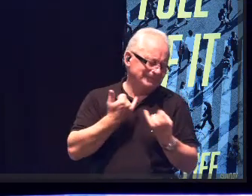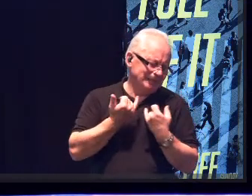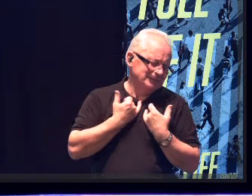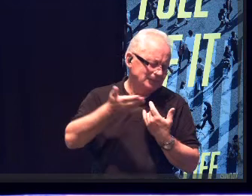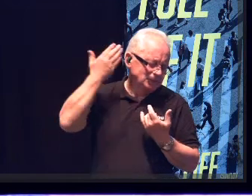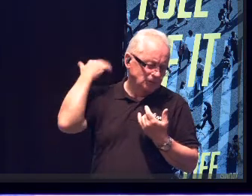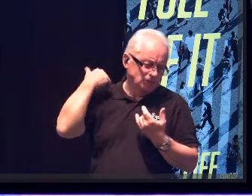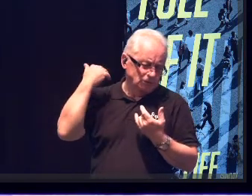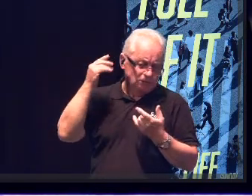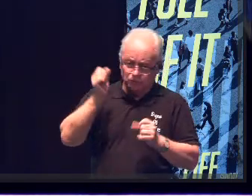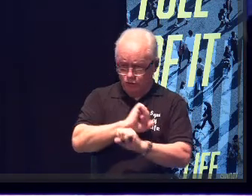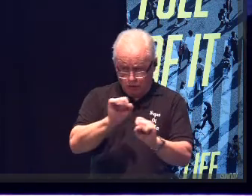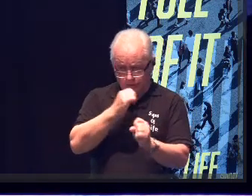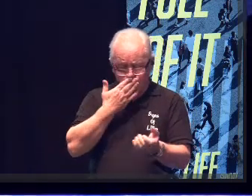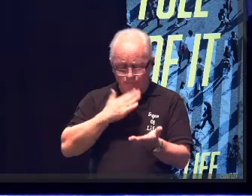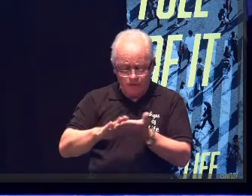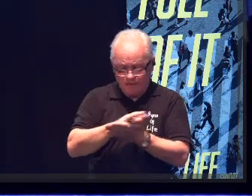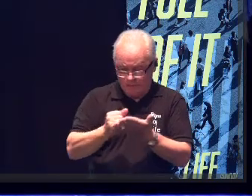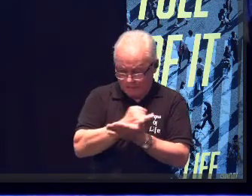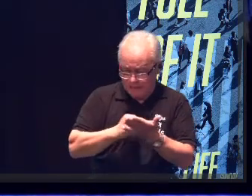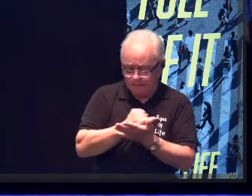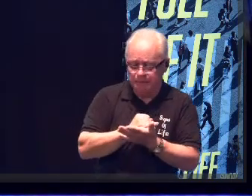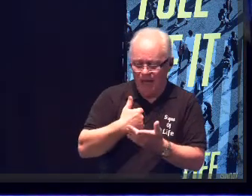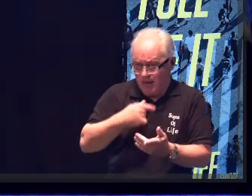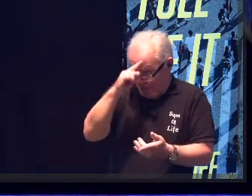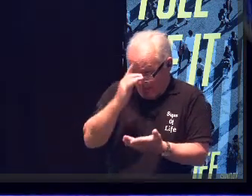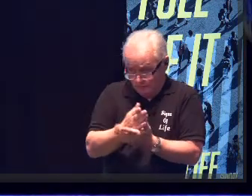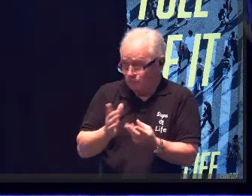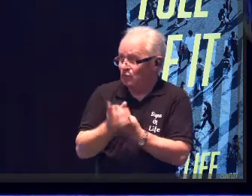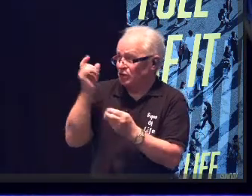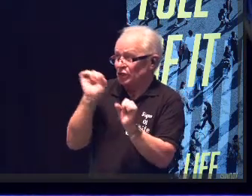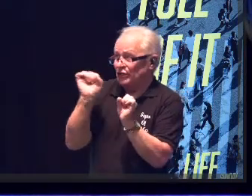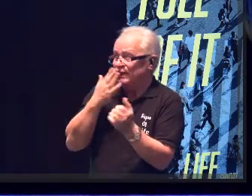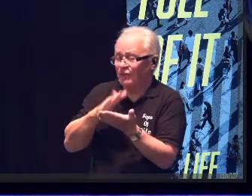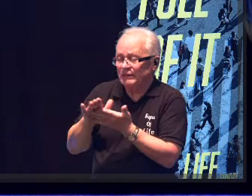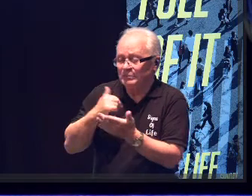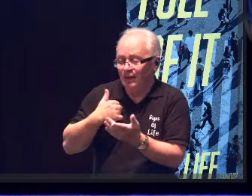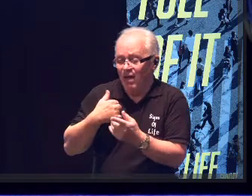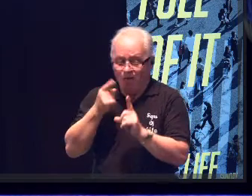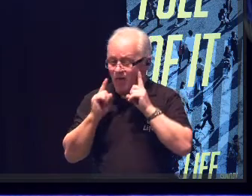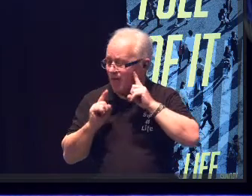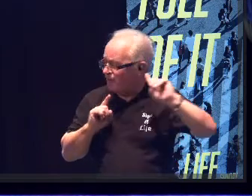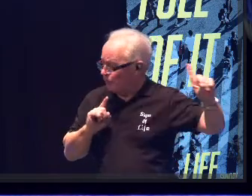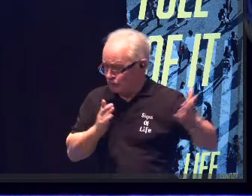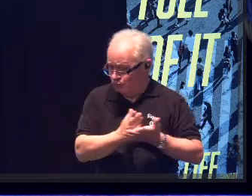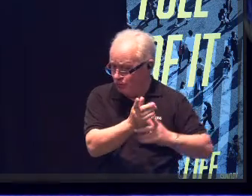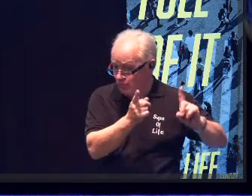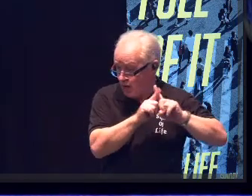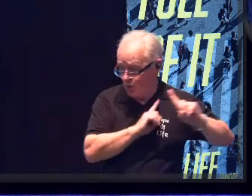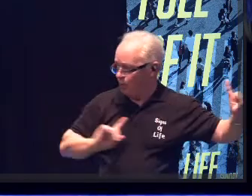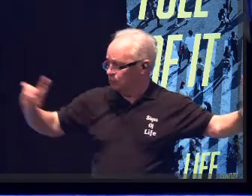unforgiven sin that you have, that you're carrying in your life, that you believe God hasn't forgiven you for, you'll avoid truth. You'll run away from it.